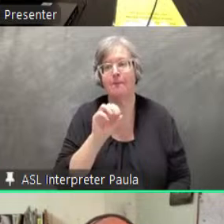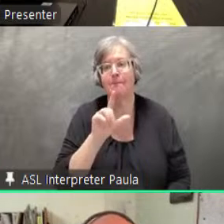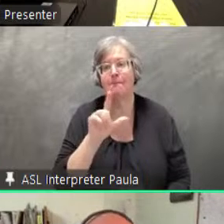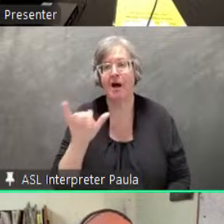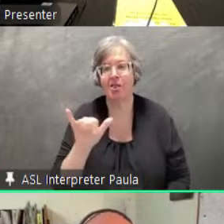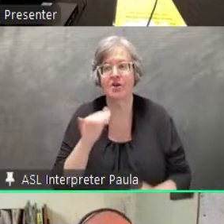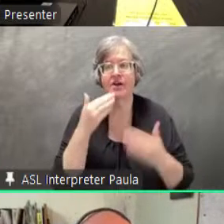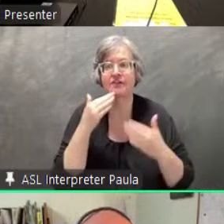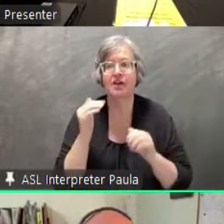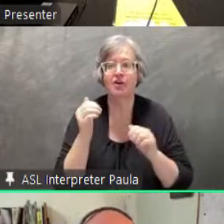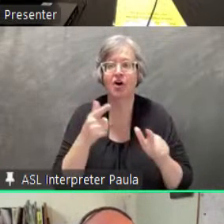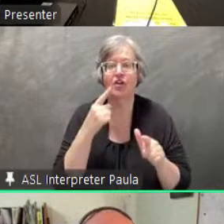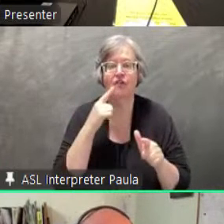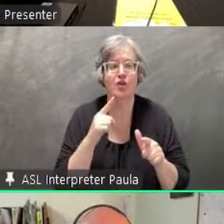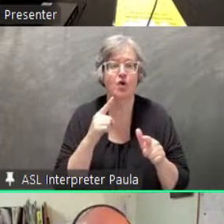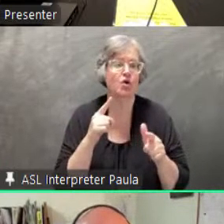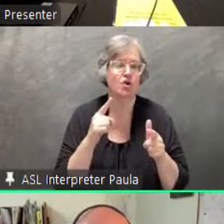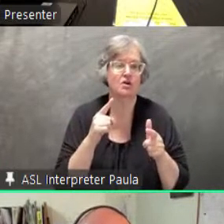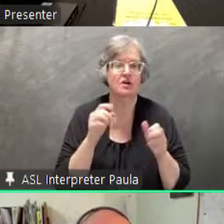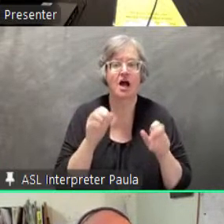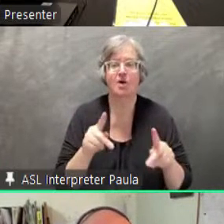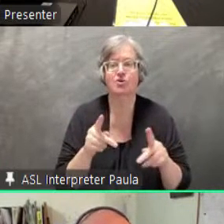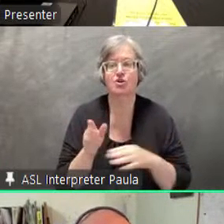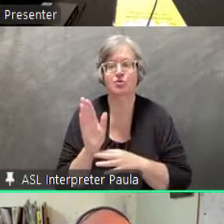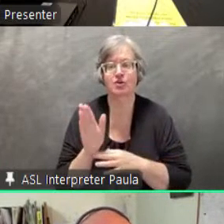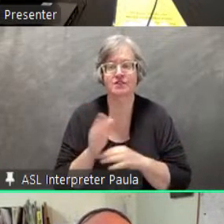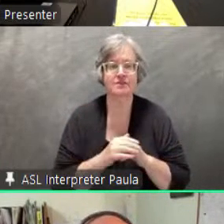much, everyone, for the opportunity to present this to you.